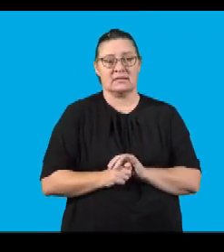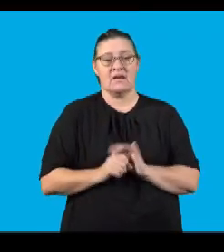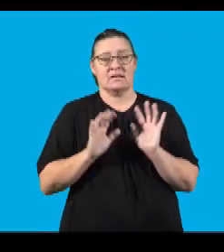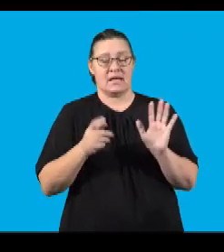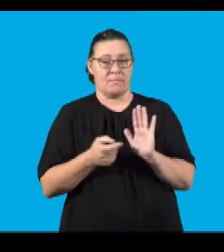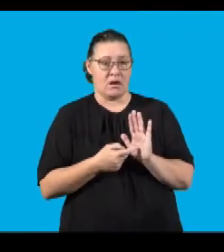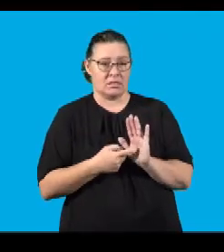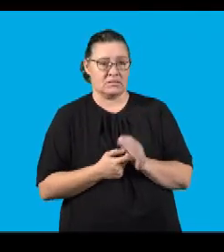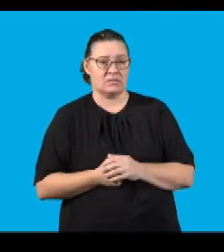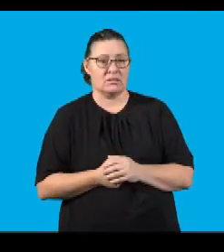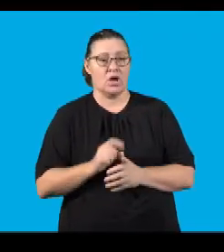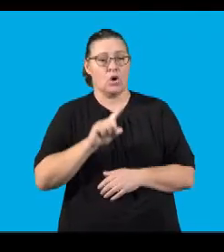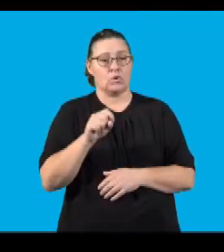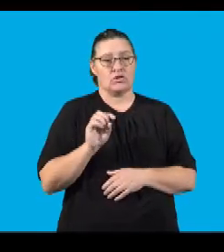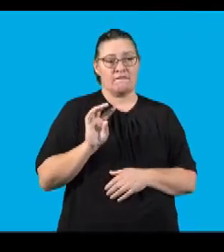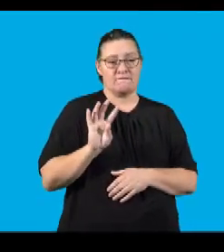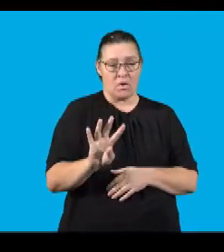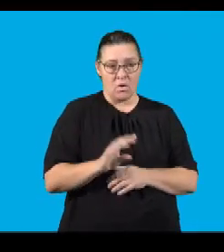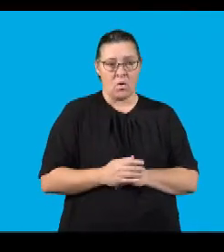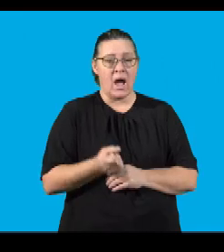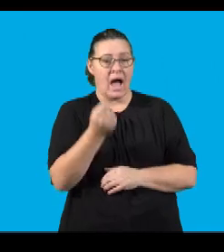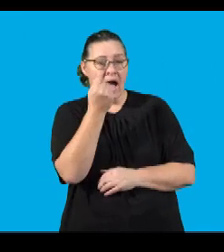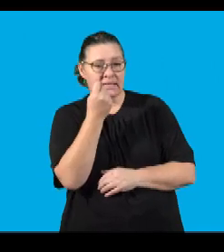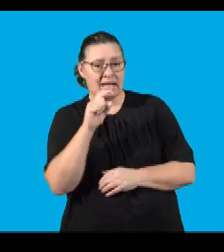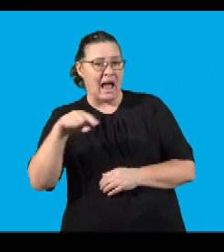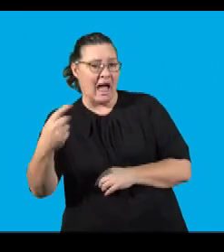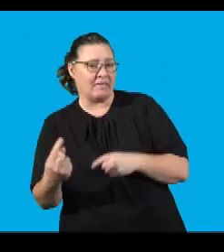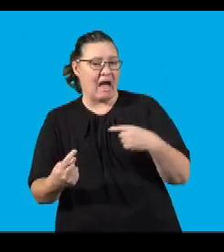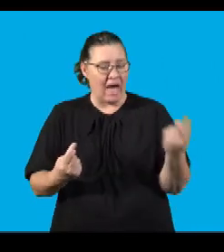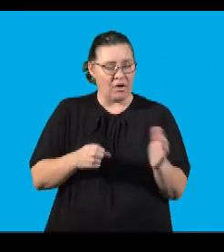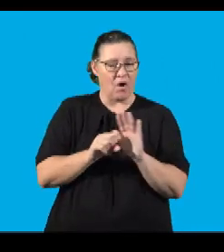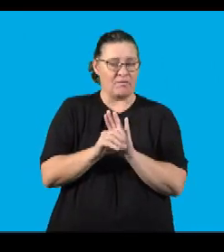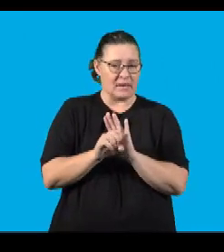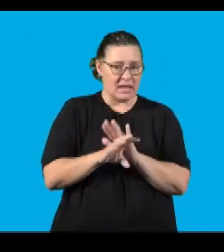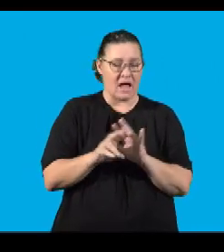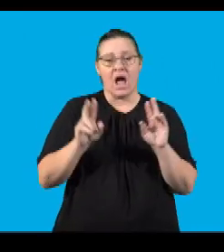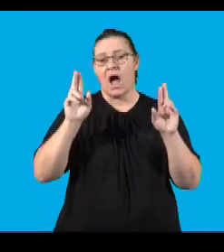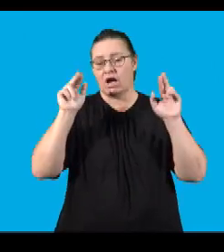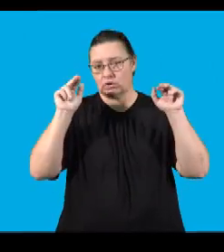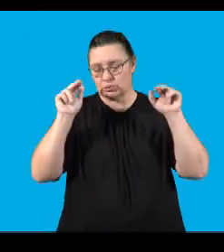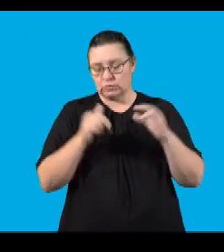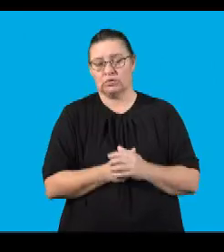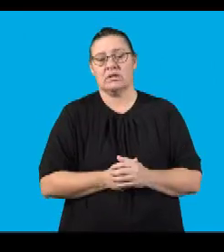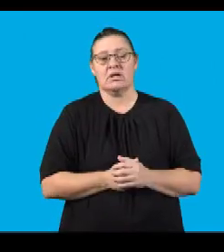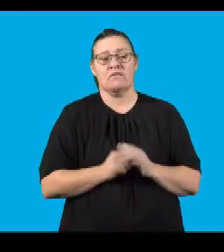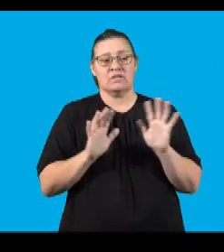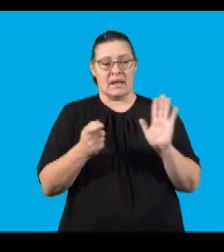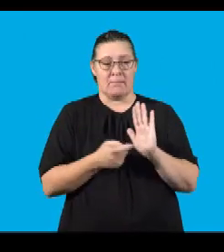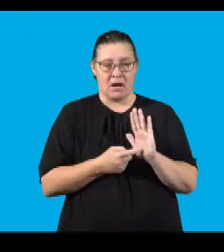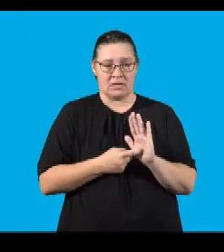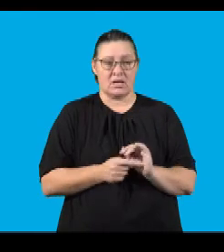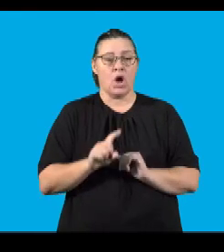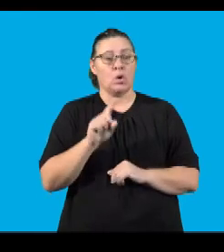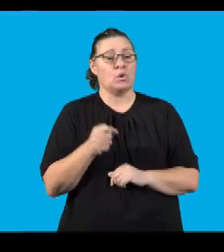analyzing advertising for 10 marks. Question 4 is understanding other aspects of media, the cartoon, for 10 marks.